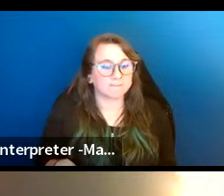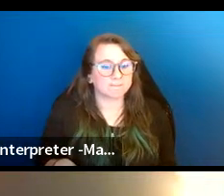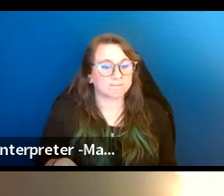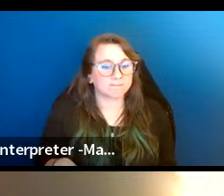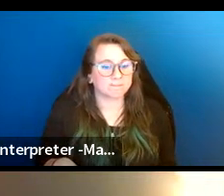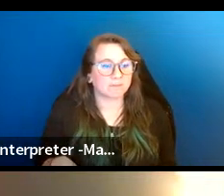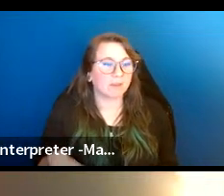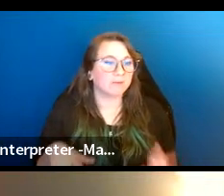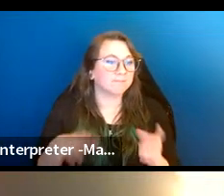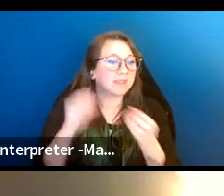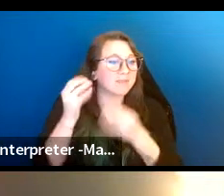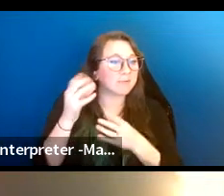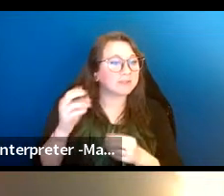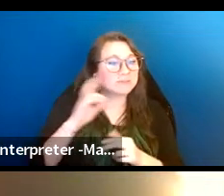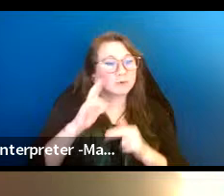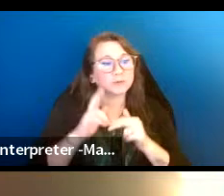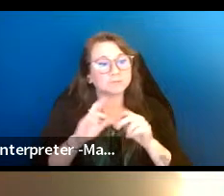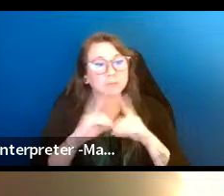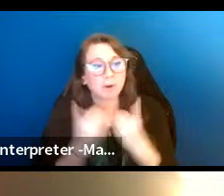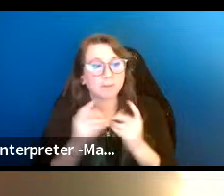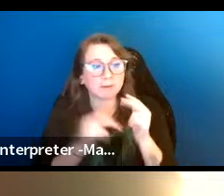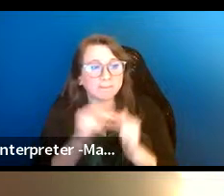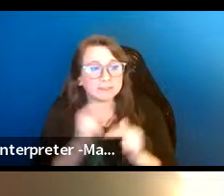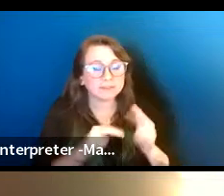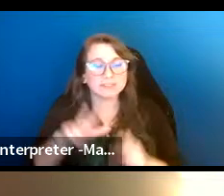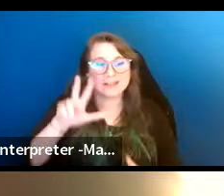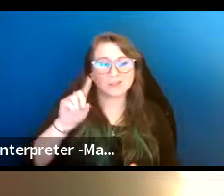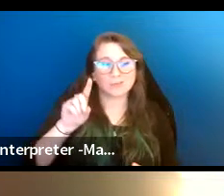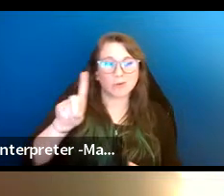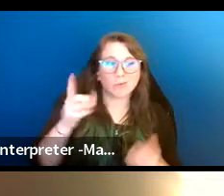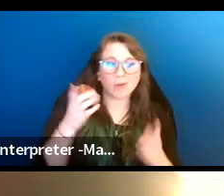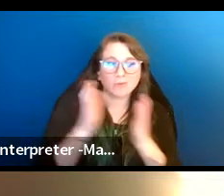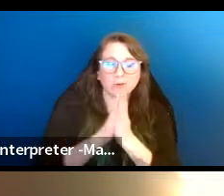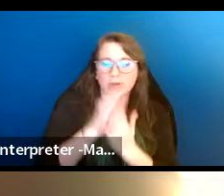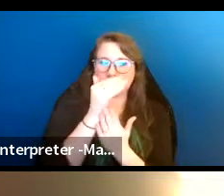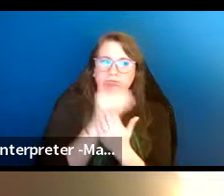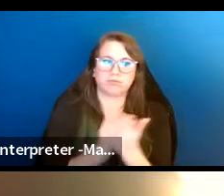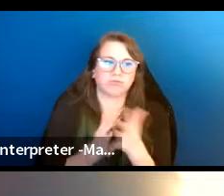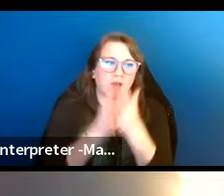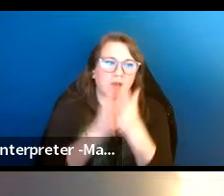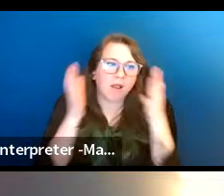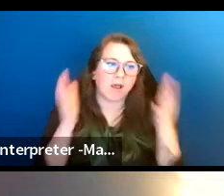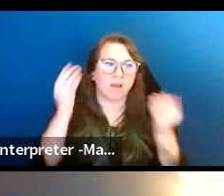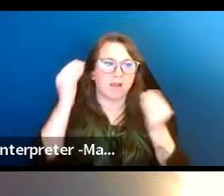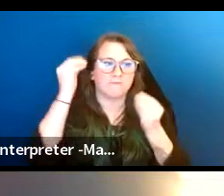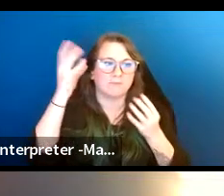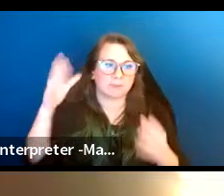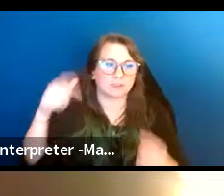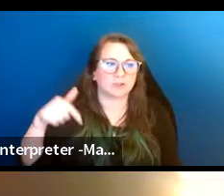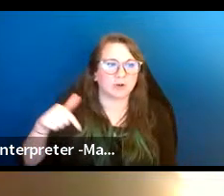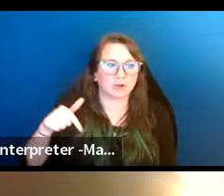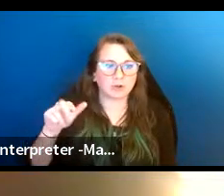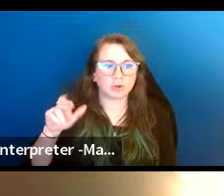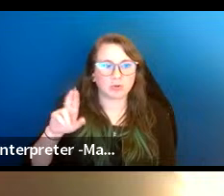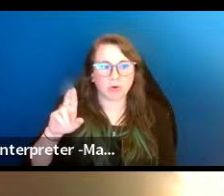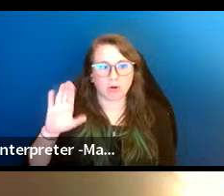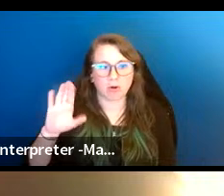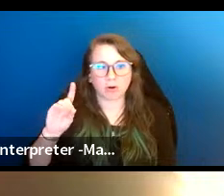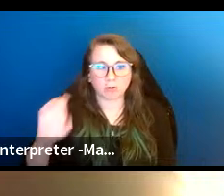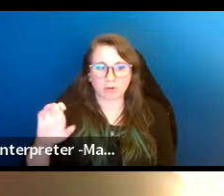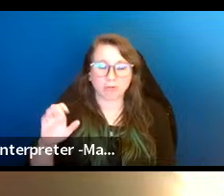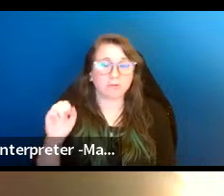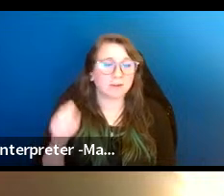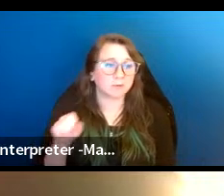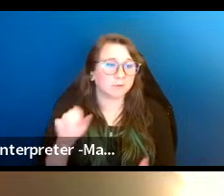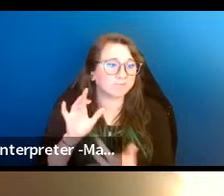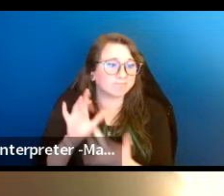information for Department of Buildings, 311 requests, a lot of info on that QR code. And feel free to direct anyone